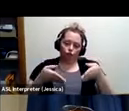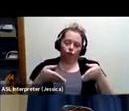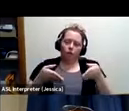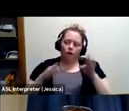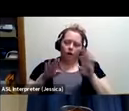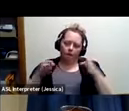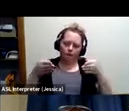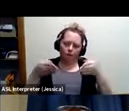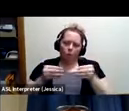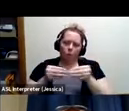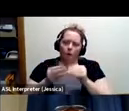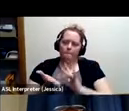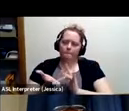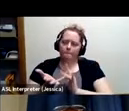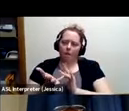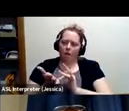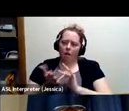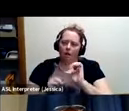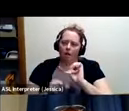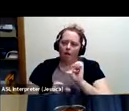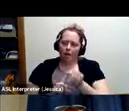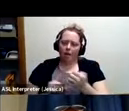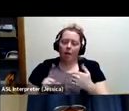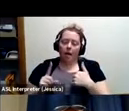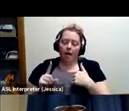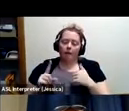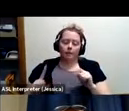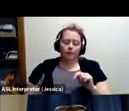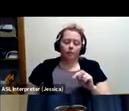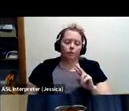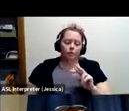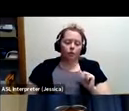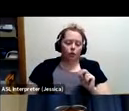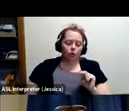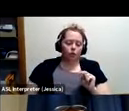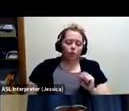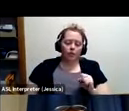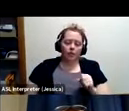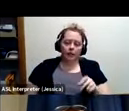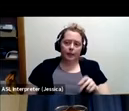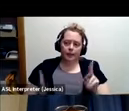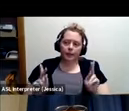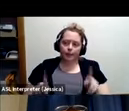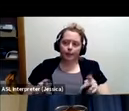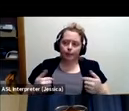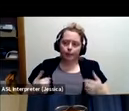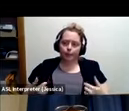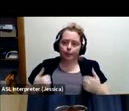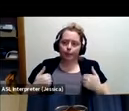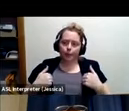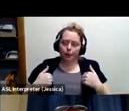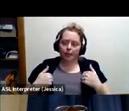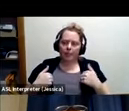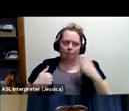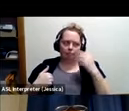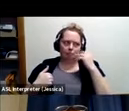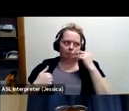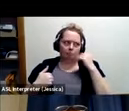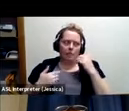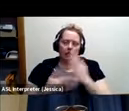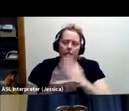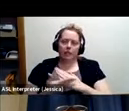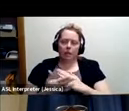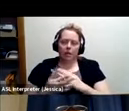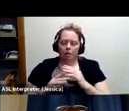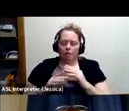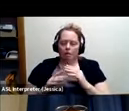environment. And so I'm a trans person, and I've had some very kind of horrifying experiences with